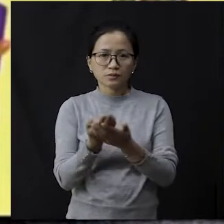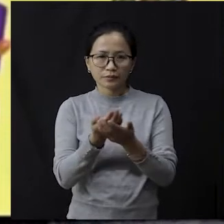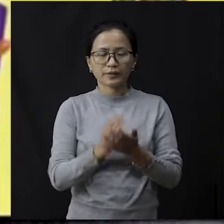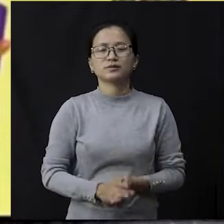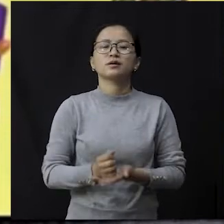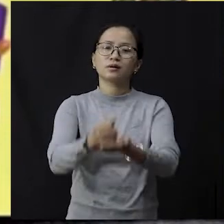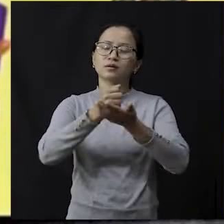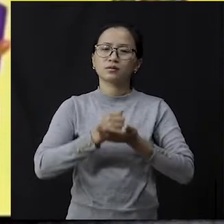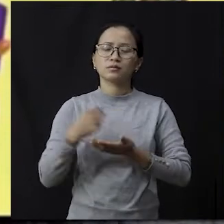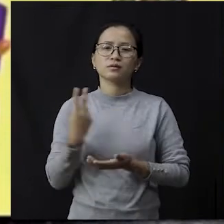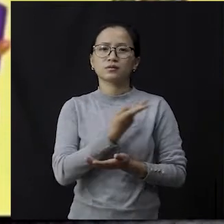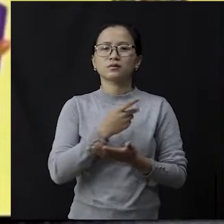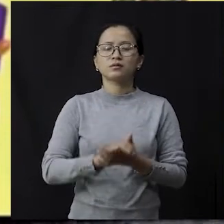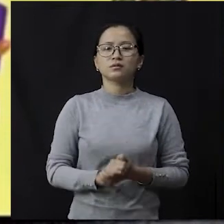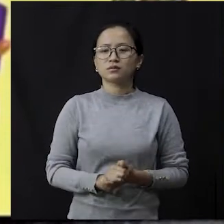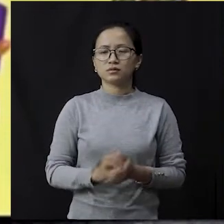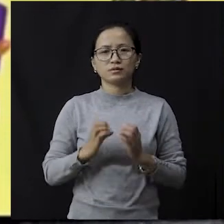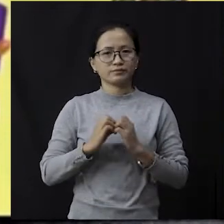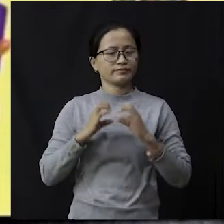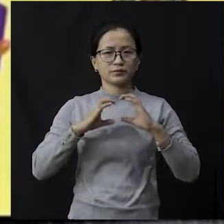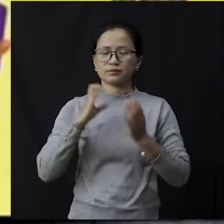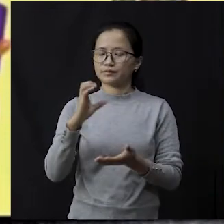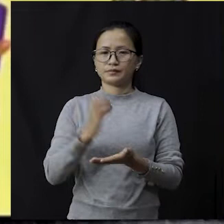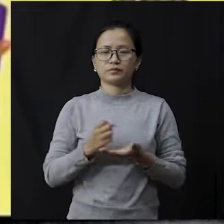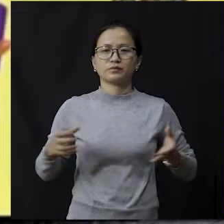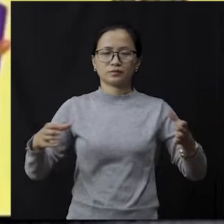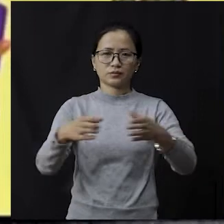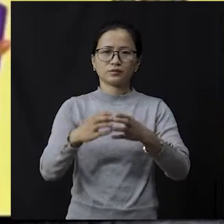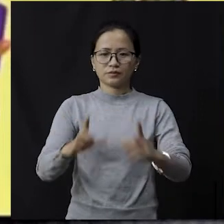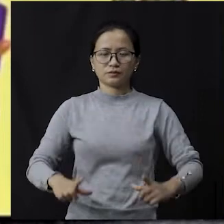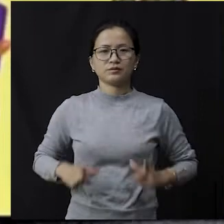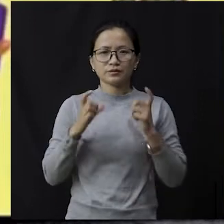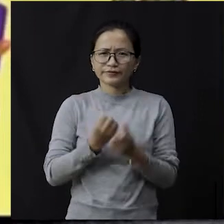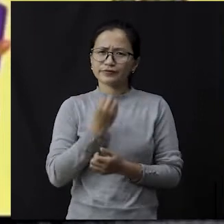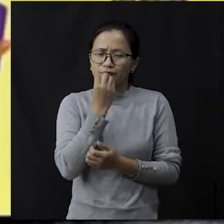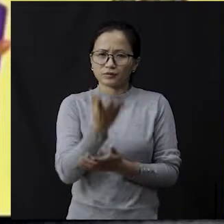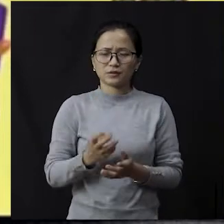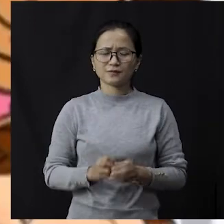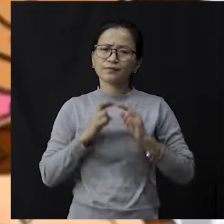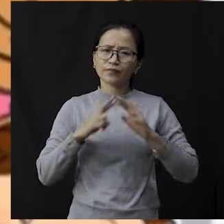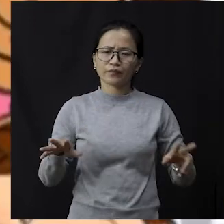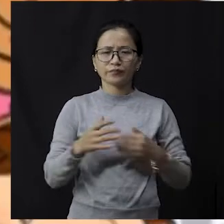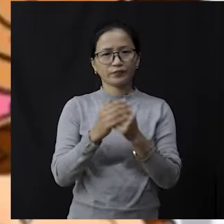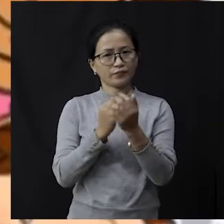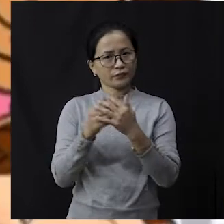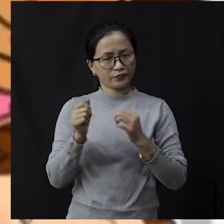This help us and this help our community to make our life very easy and